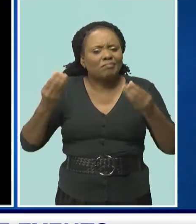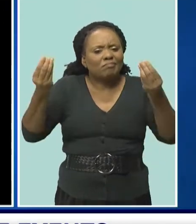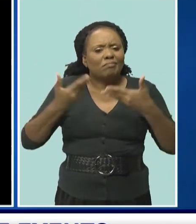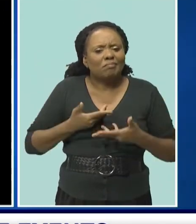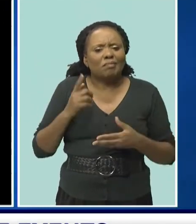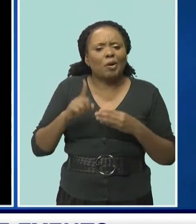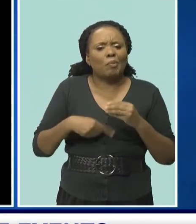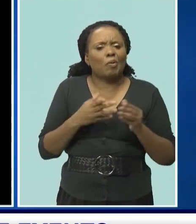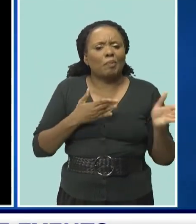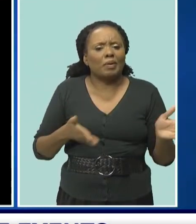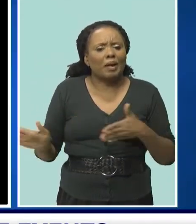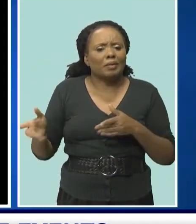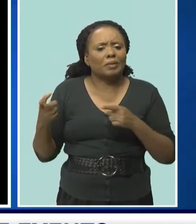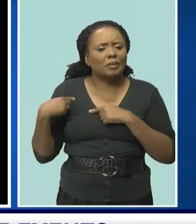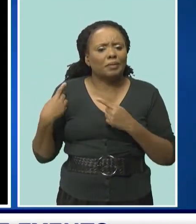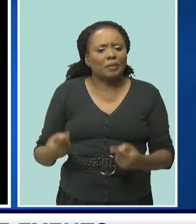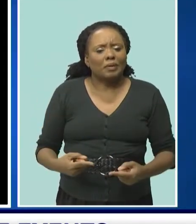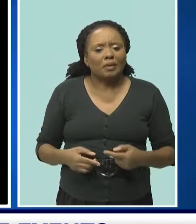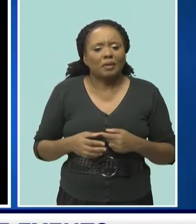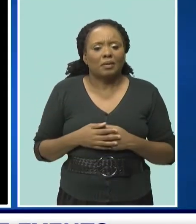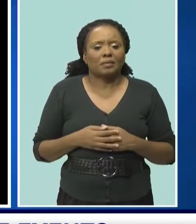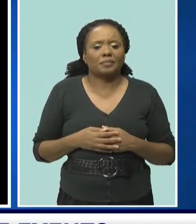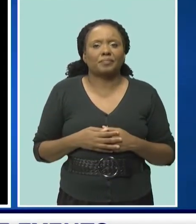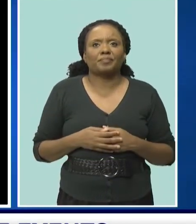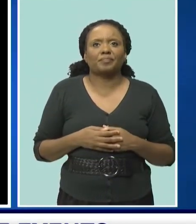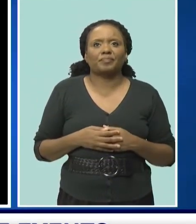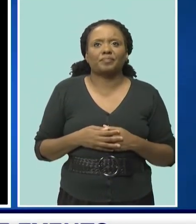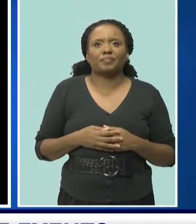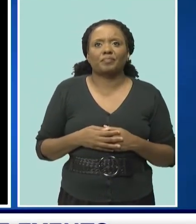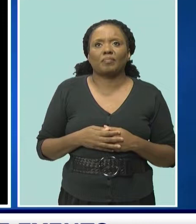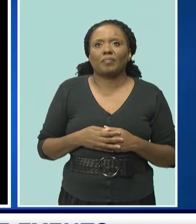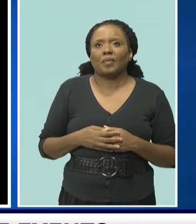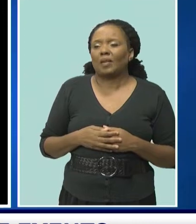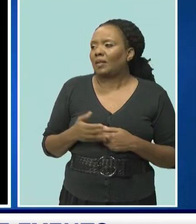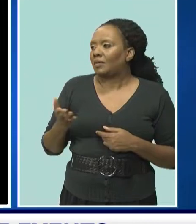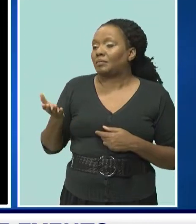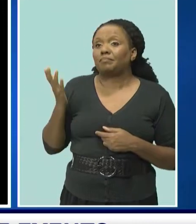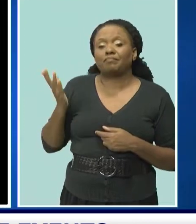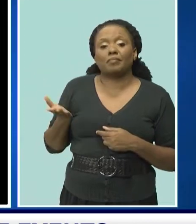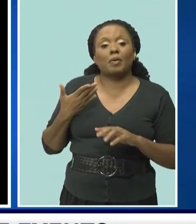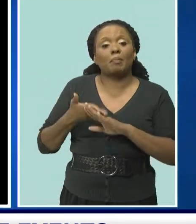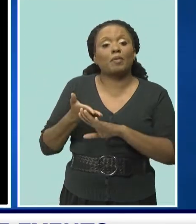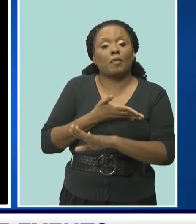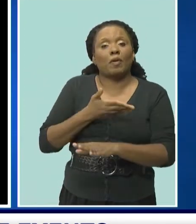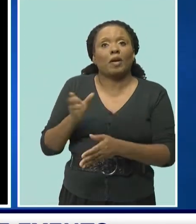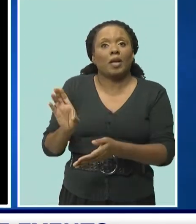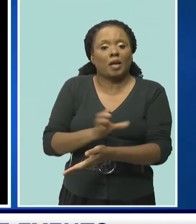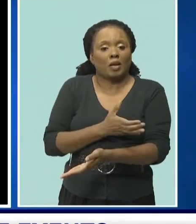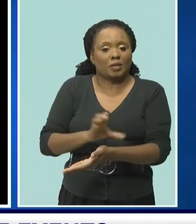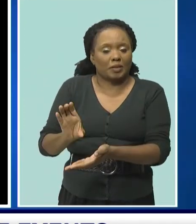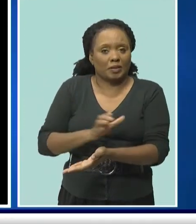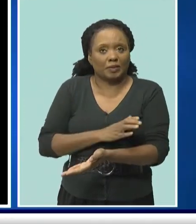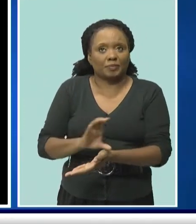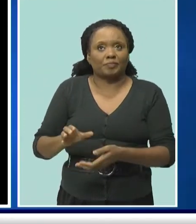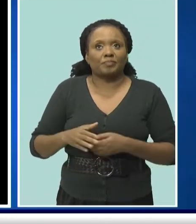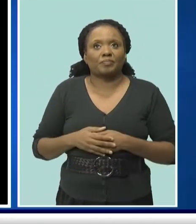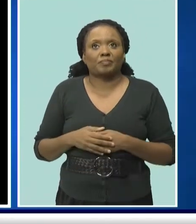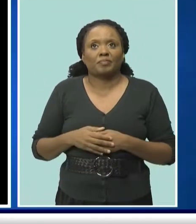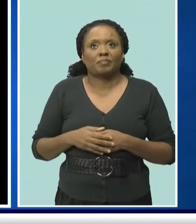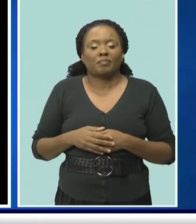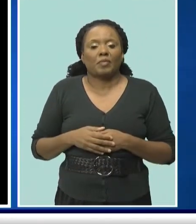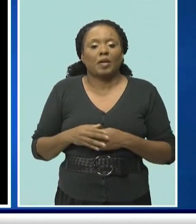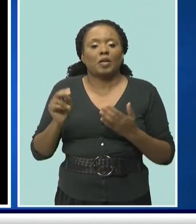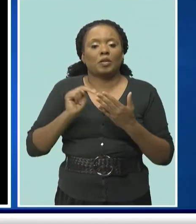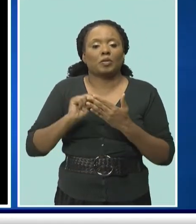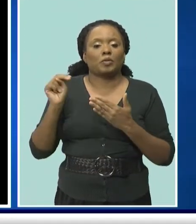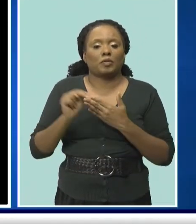with how plans are coming? Yes, well, before we get to the concert, let us start with the 26th of